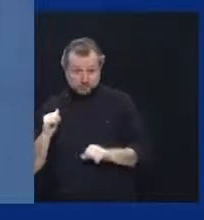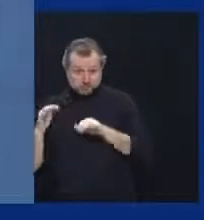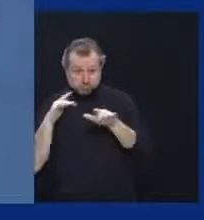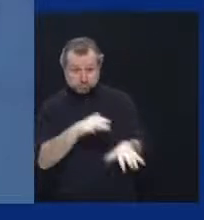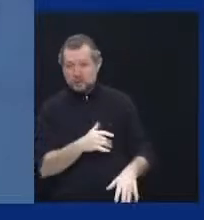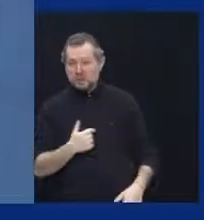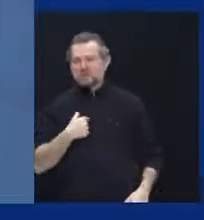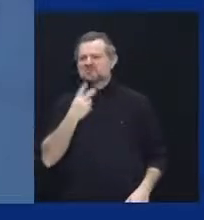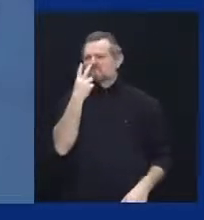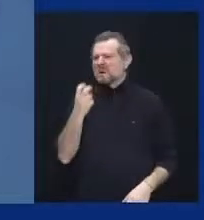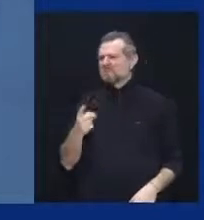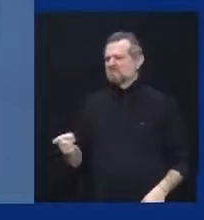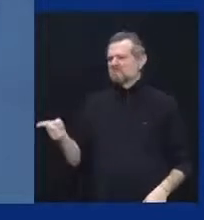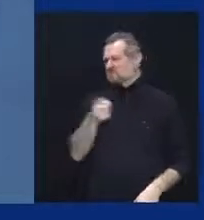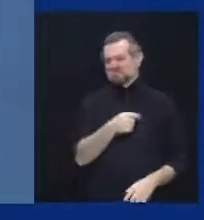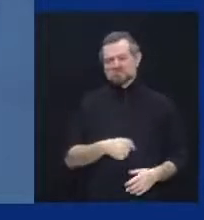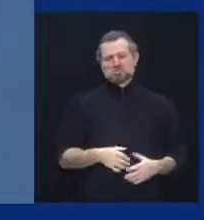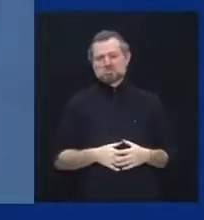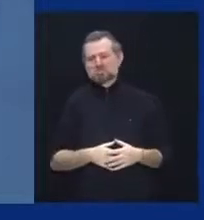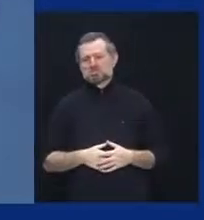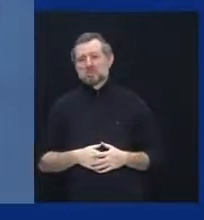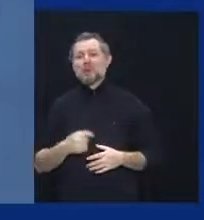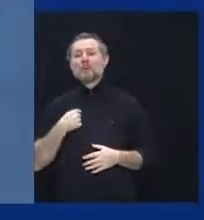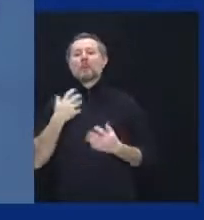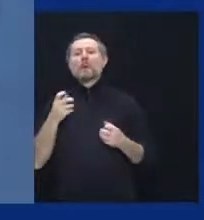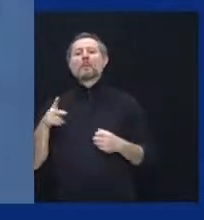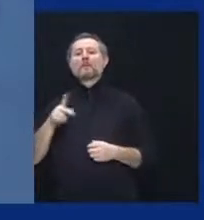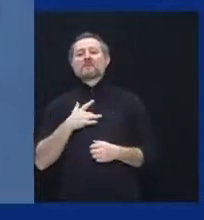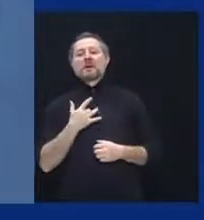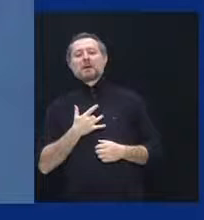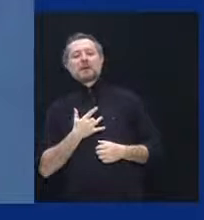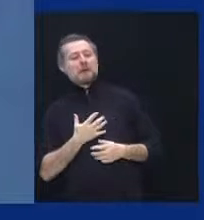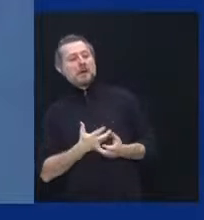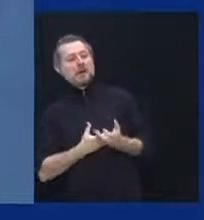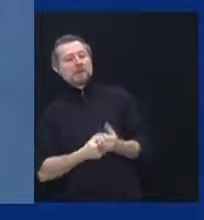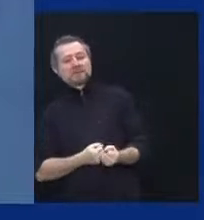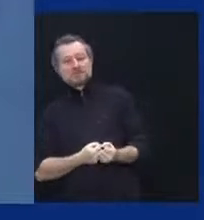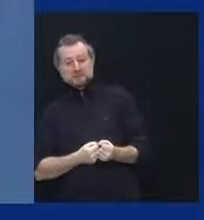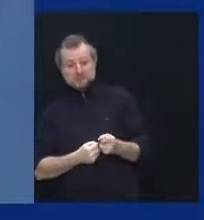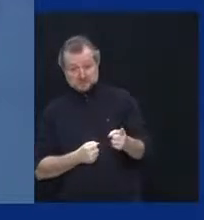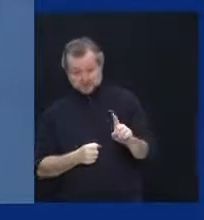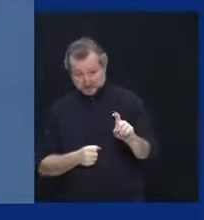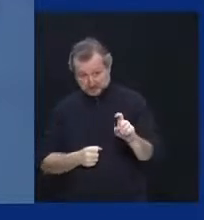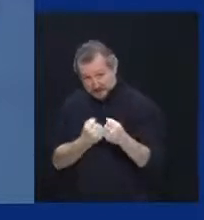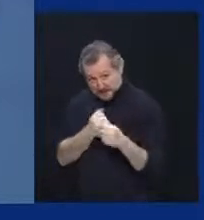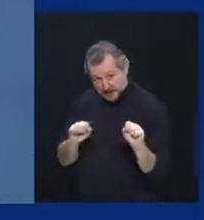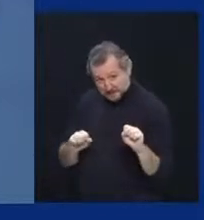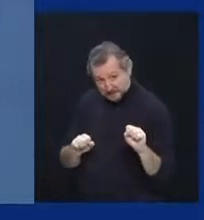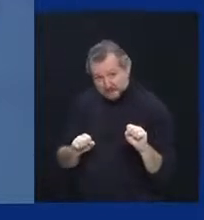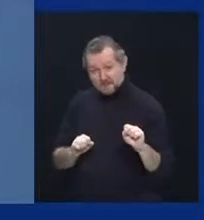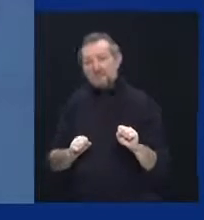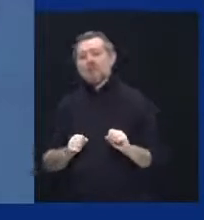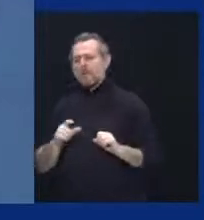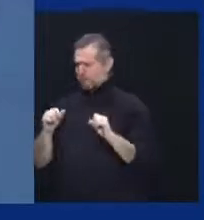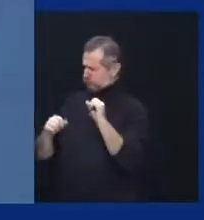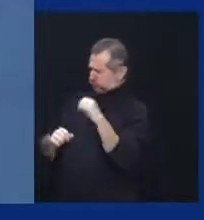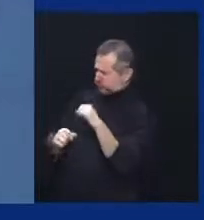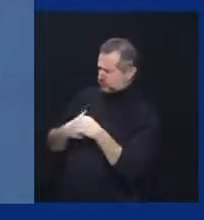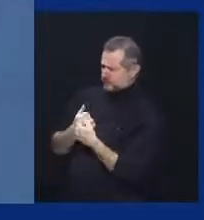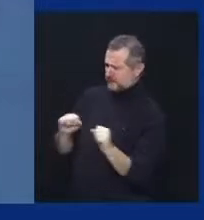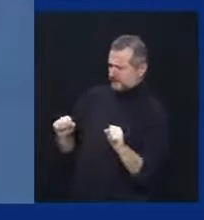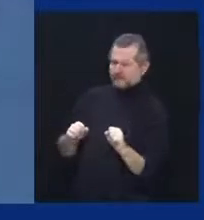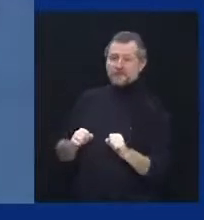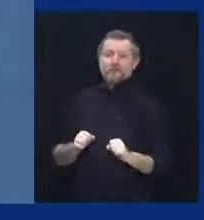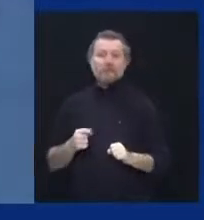believe people have to be confident that it's safe. And if you can say everyone